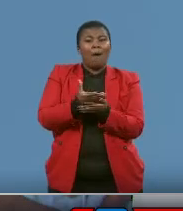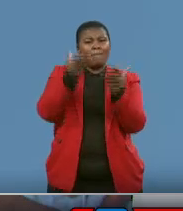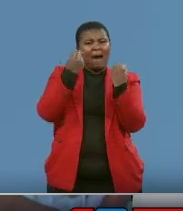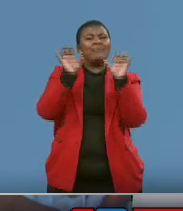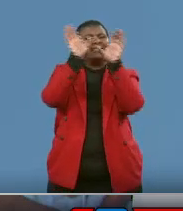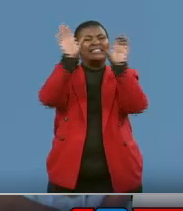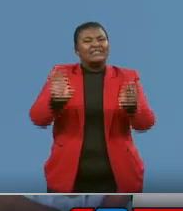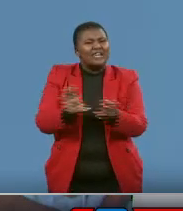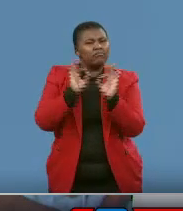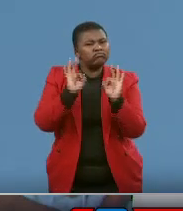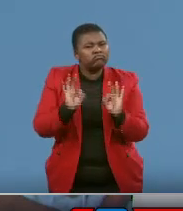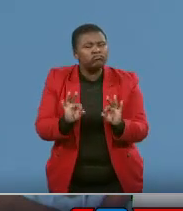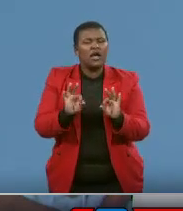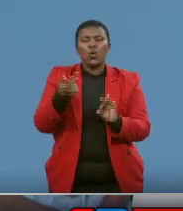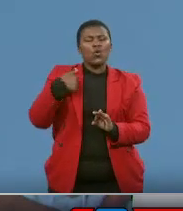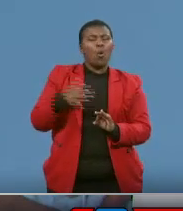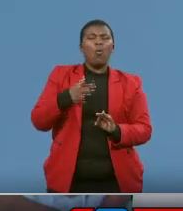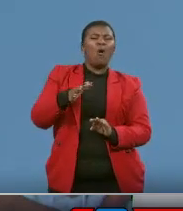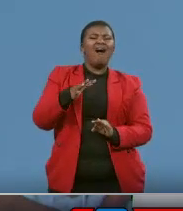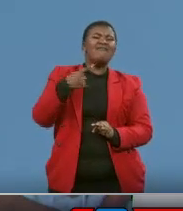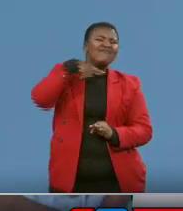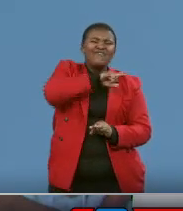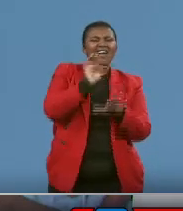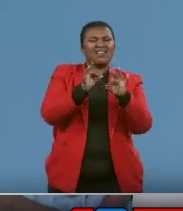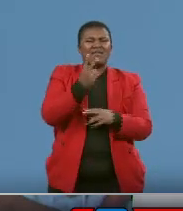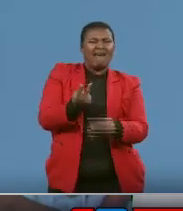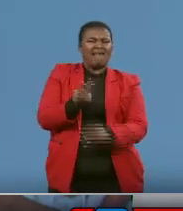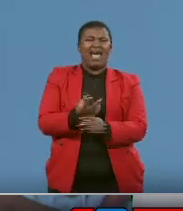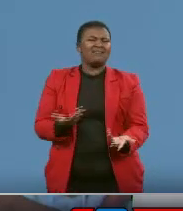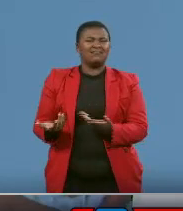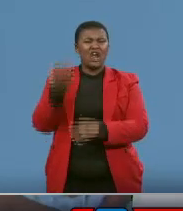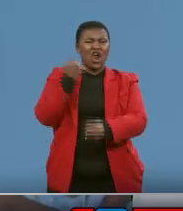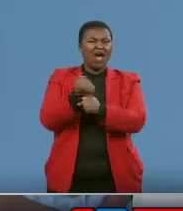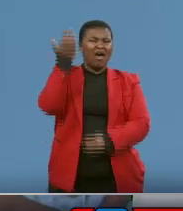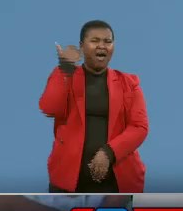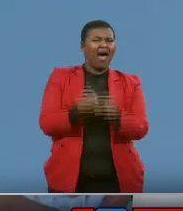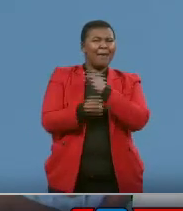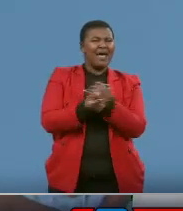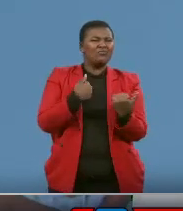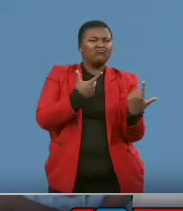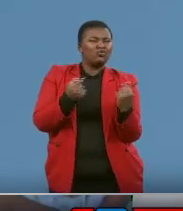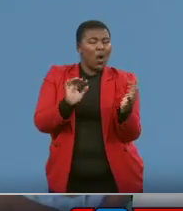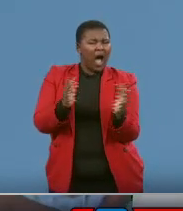accreditation and certification, so we don't end up with whatever that was all those years ago? How do we do that? Yeah.